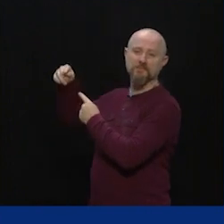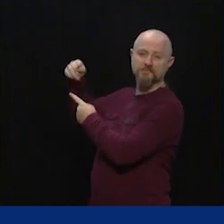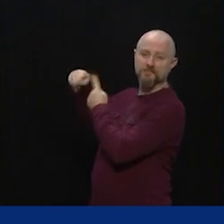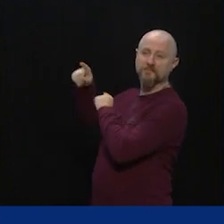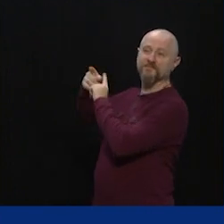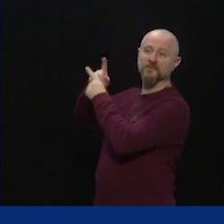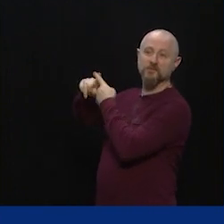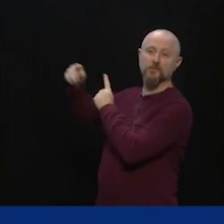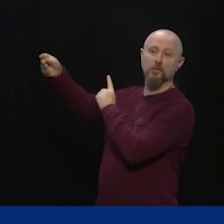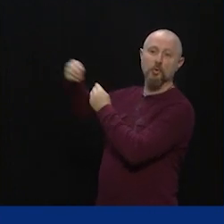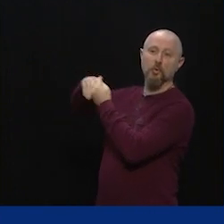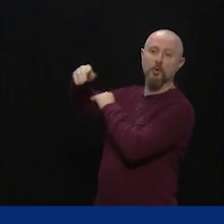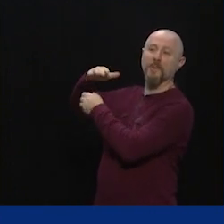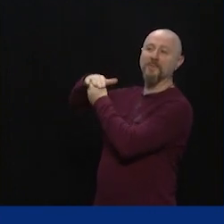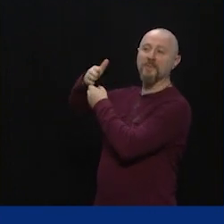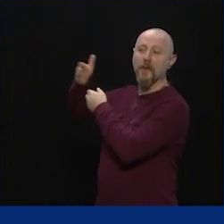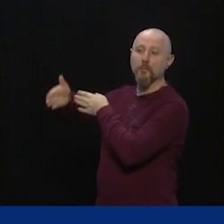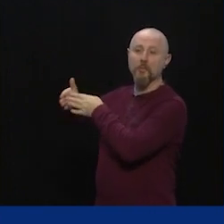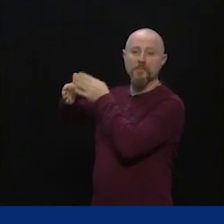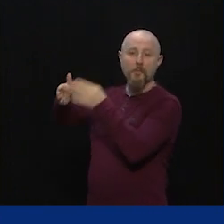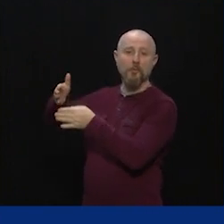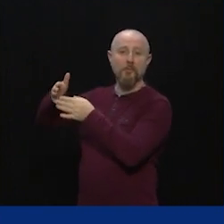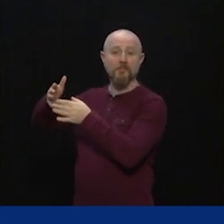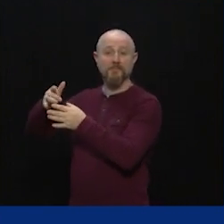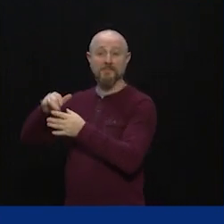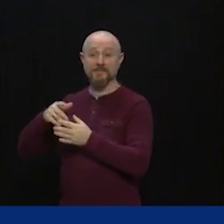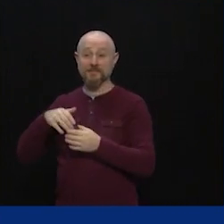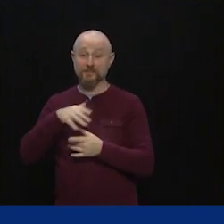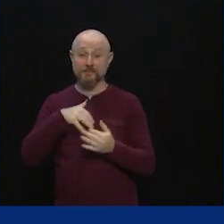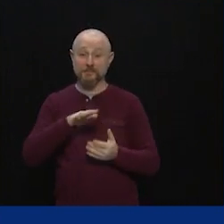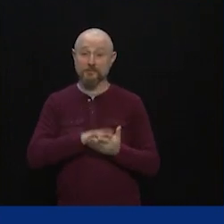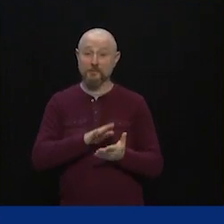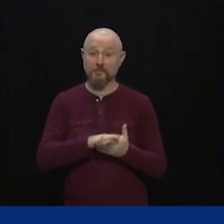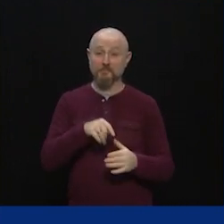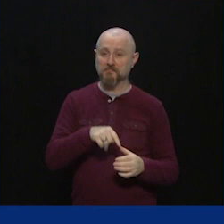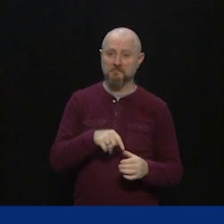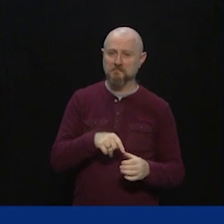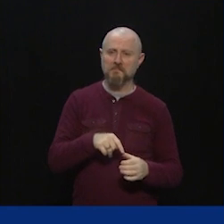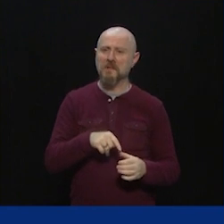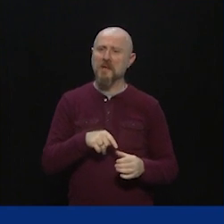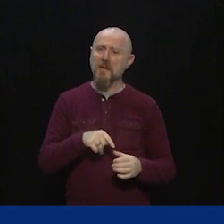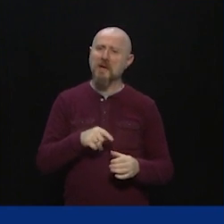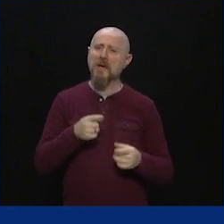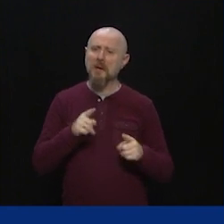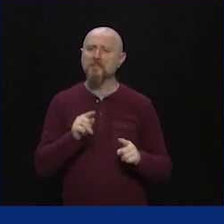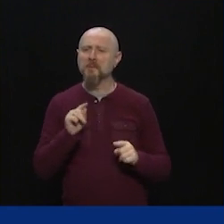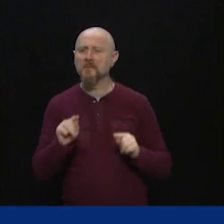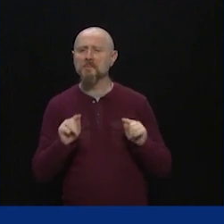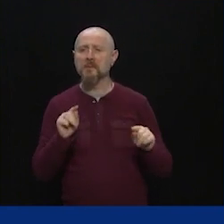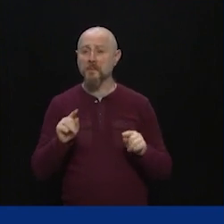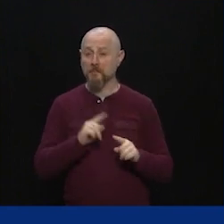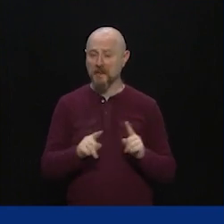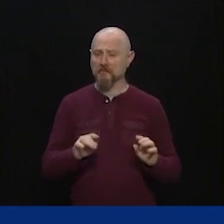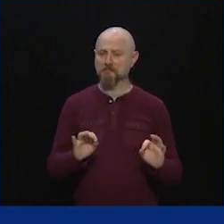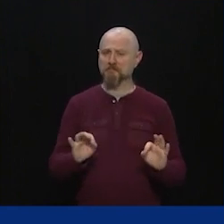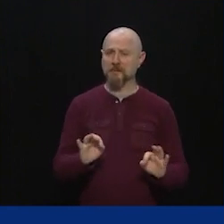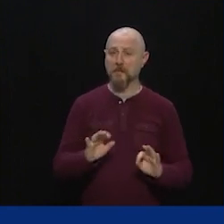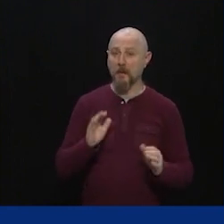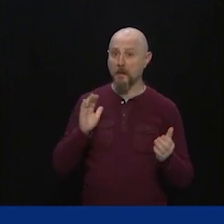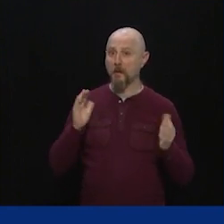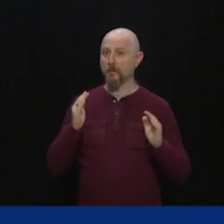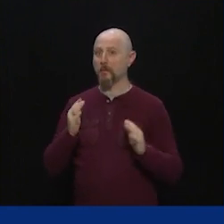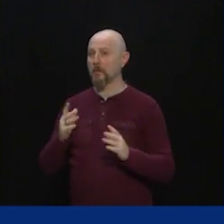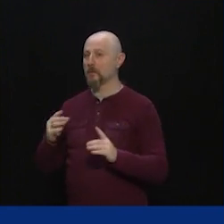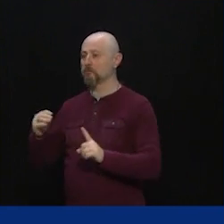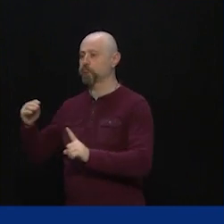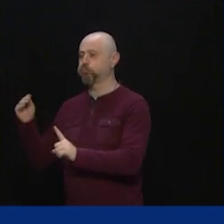neighborhood. The incidence of it being spread in schools certainly exists, but it's minor compared to their other exposures. So in that sense, they are